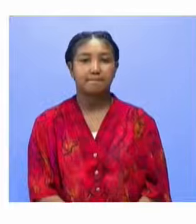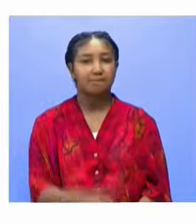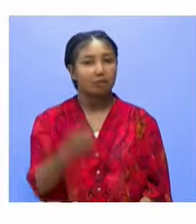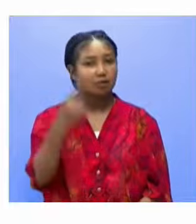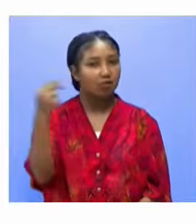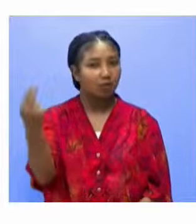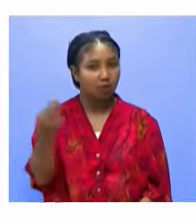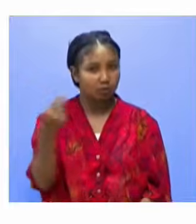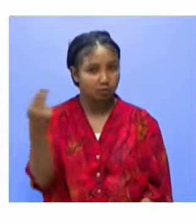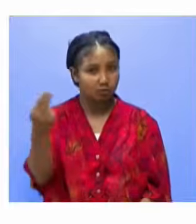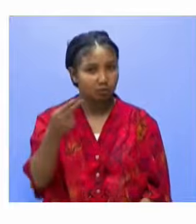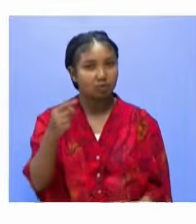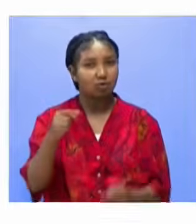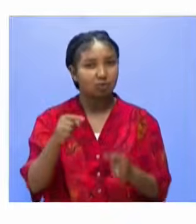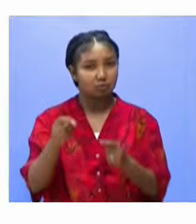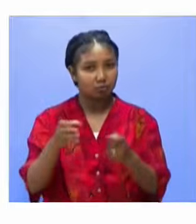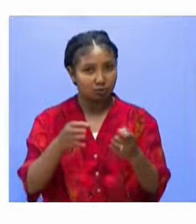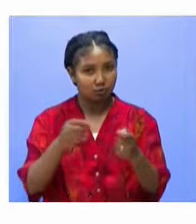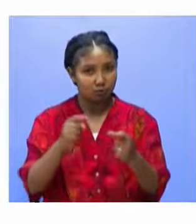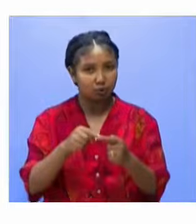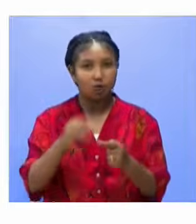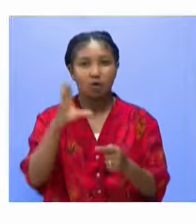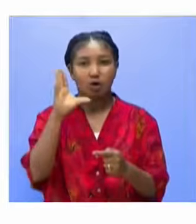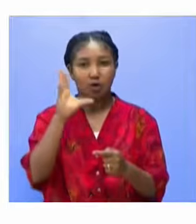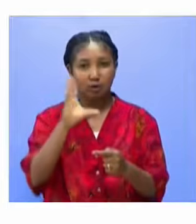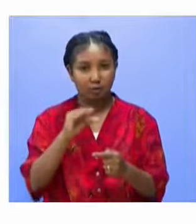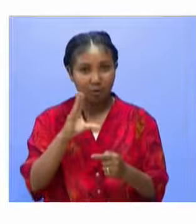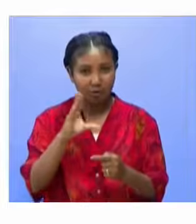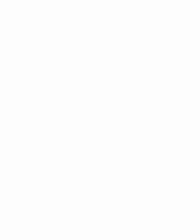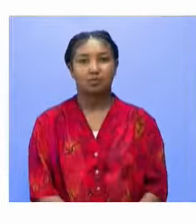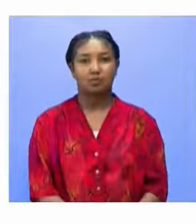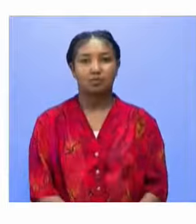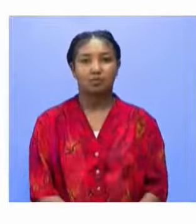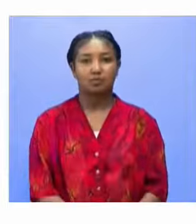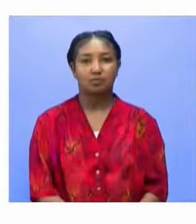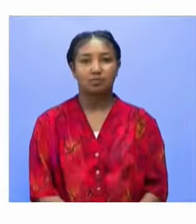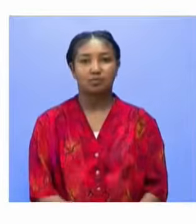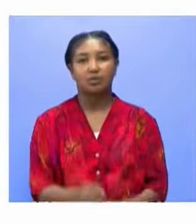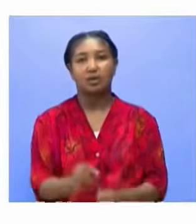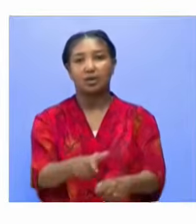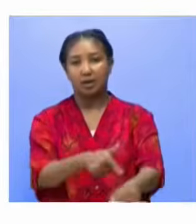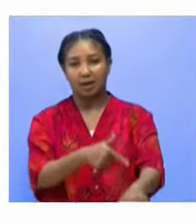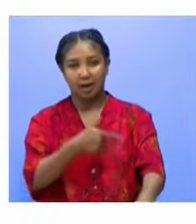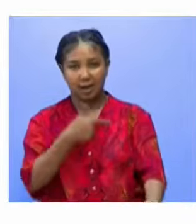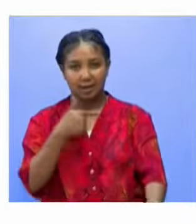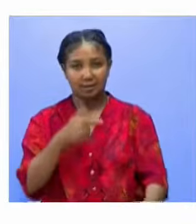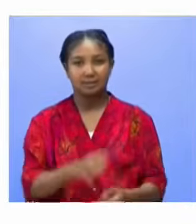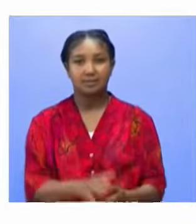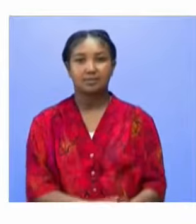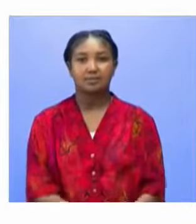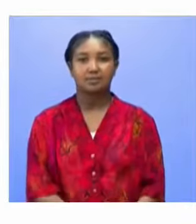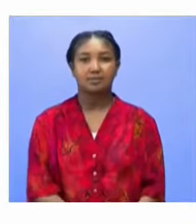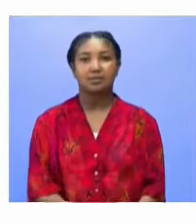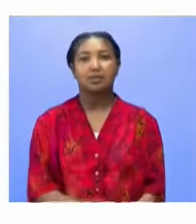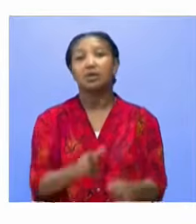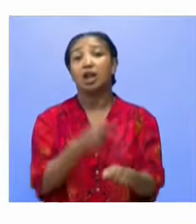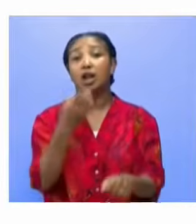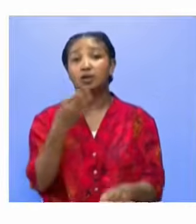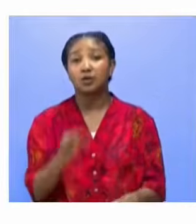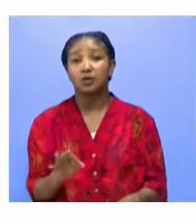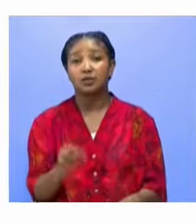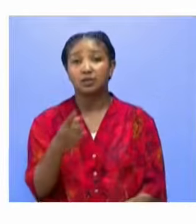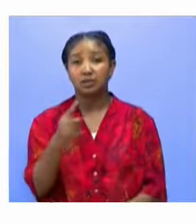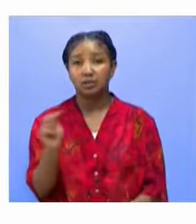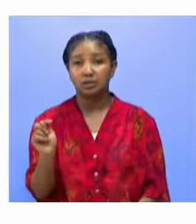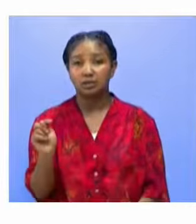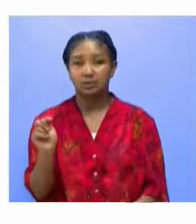used to talk, yes, the length of